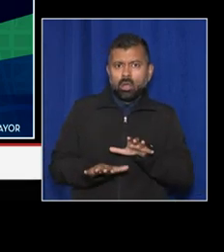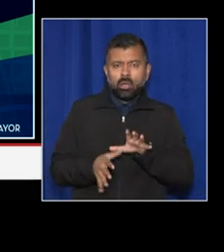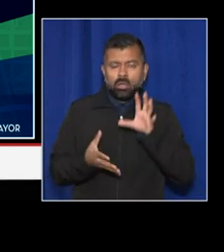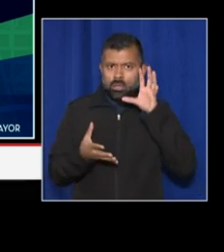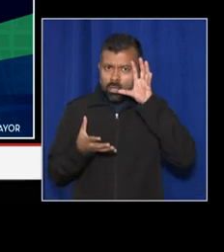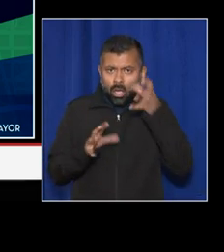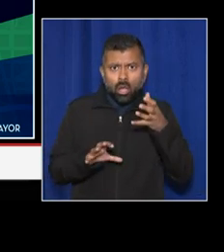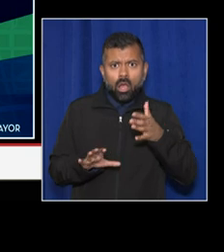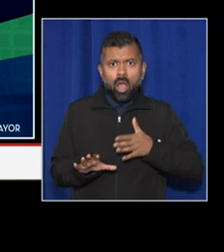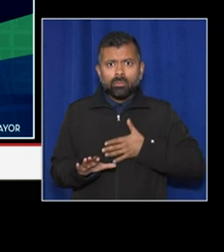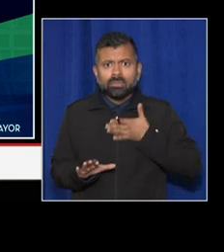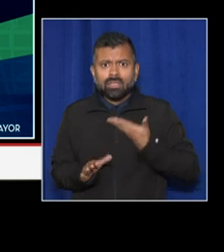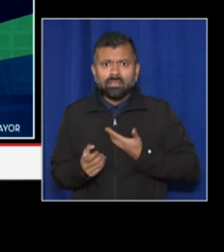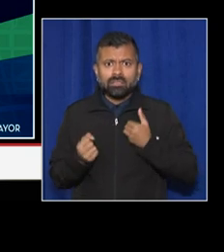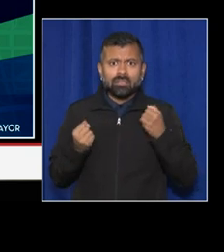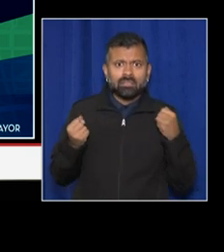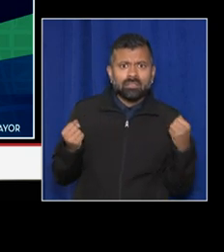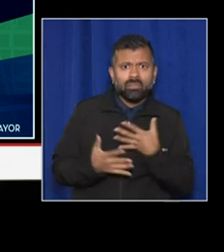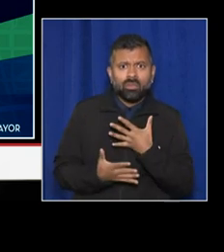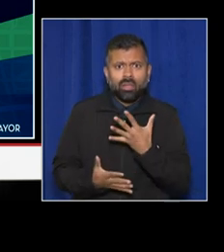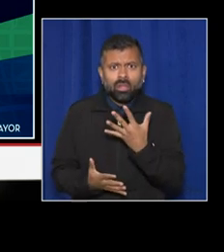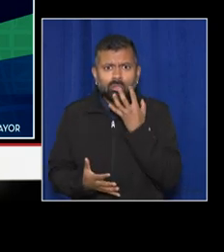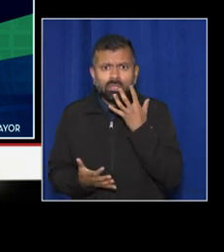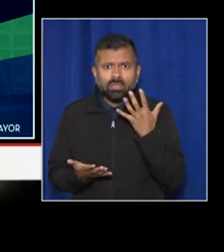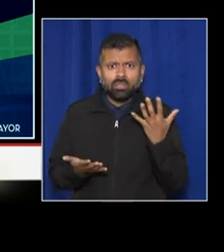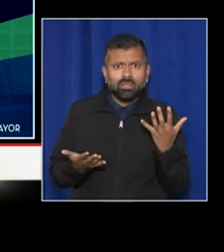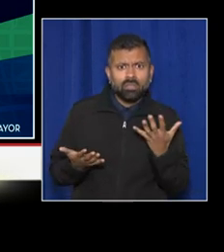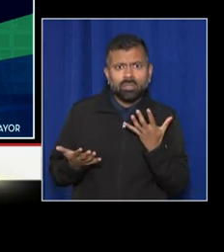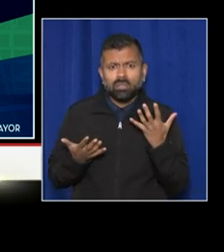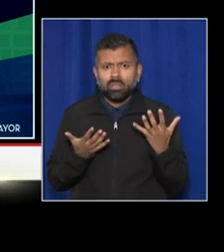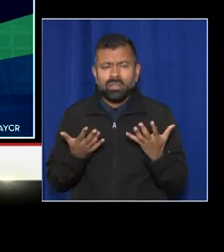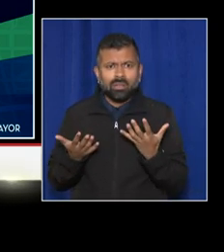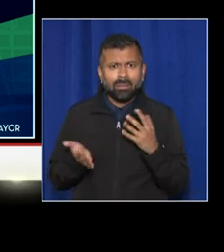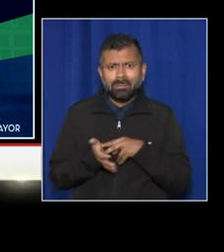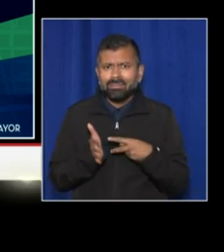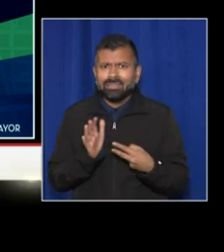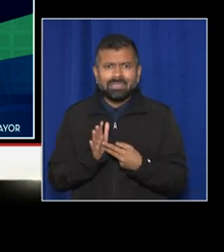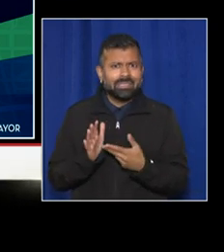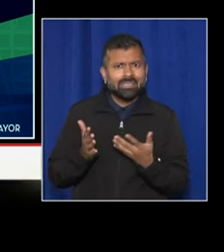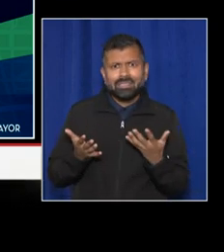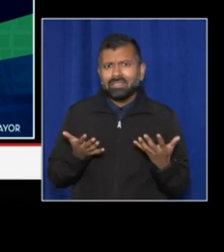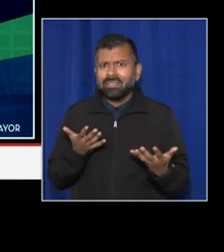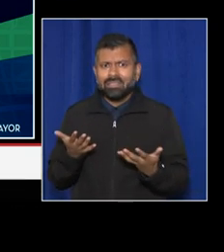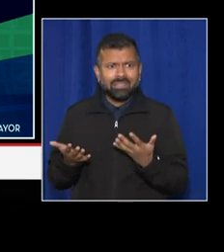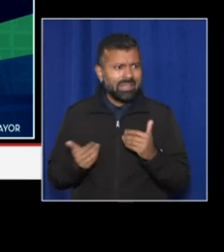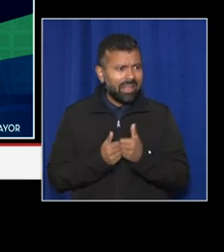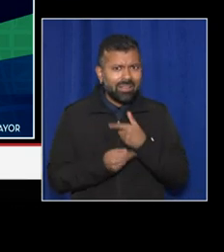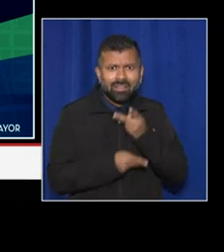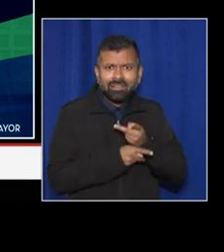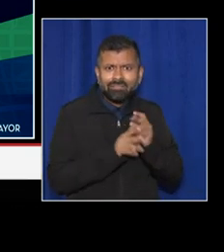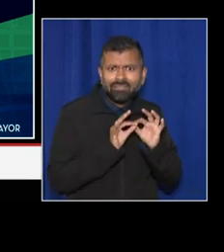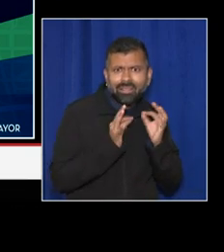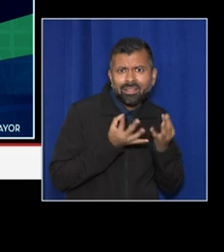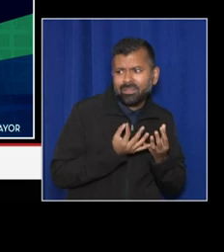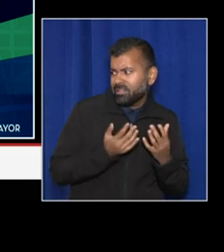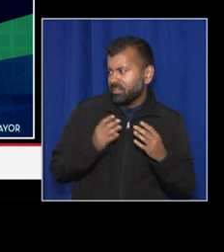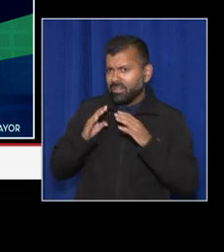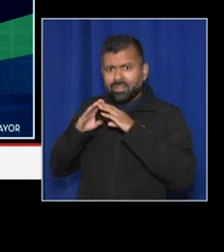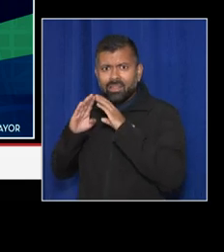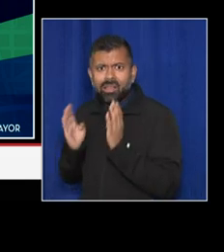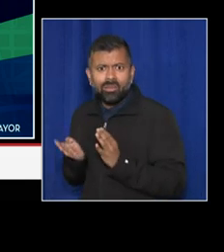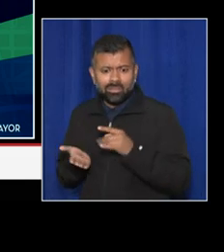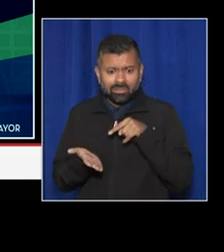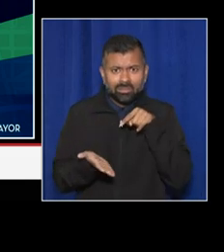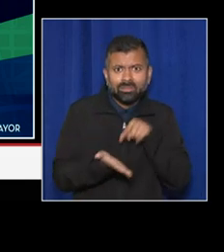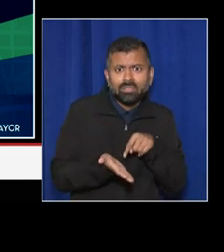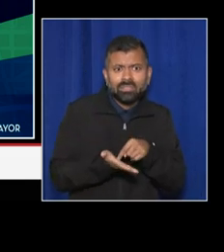are anxious about their futures and how they're going to take care of their families. And we know that they have